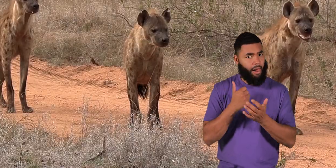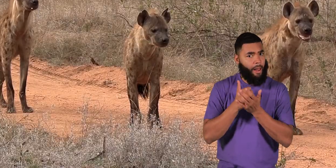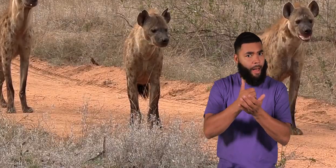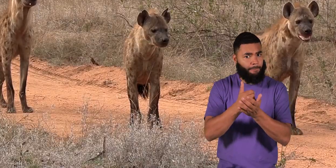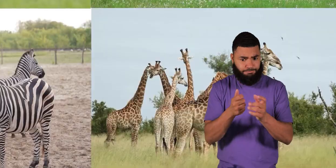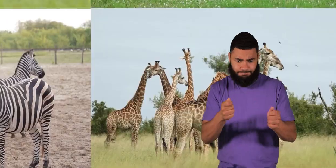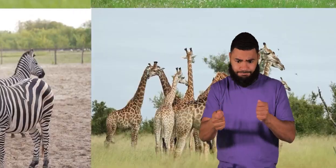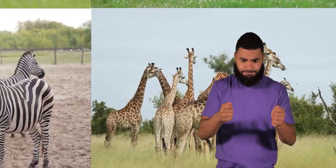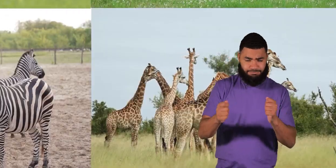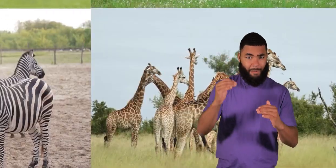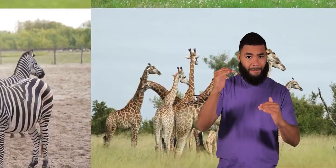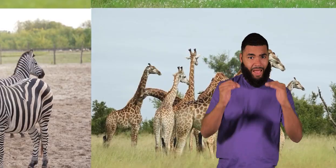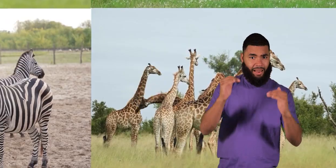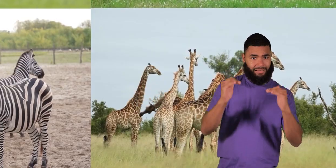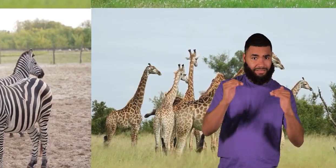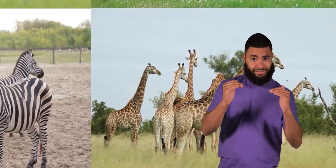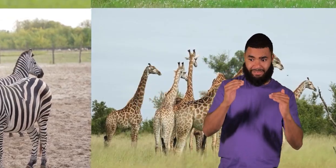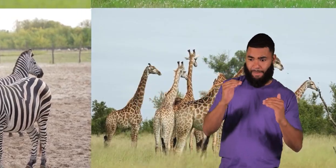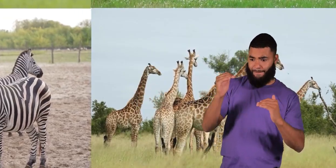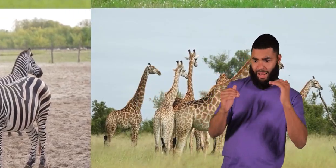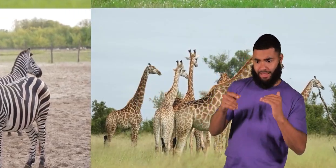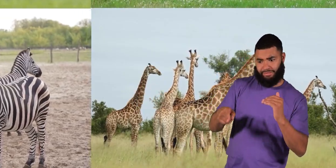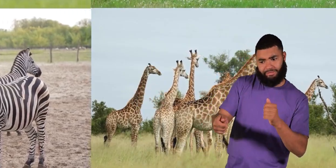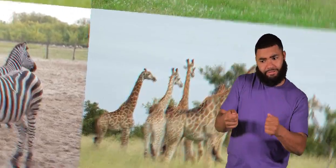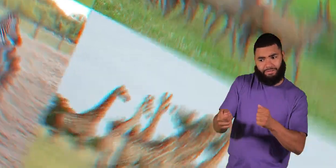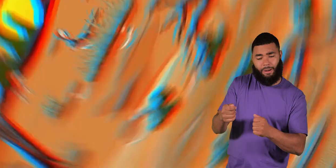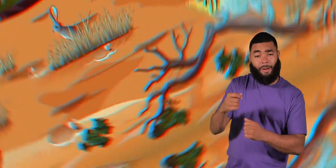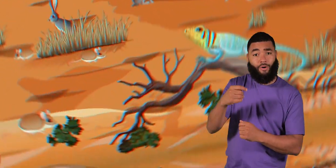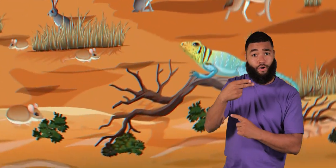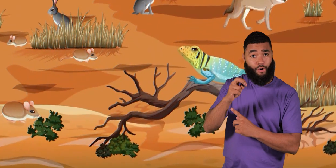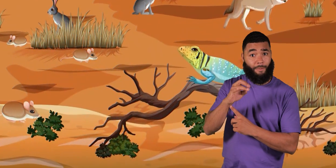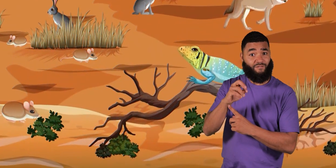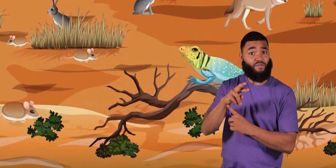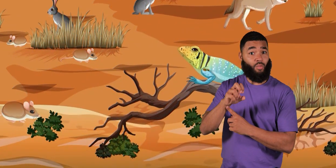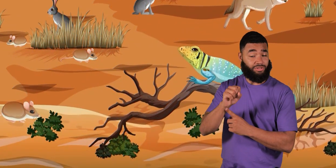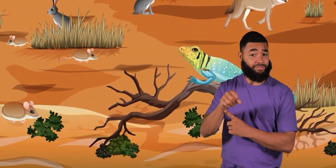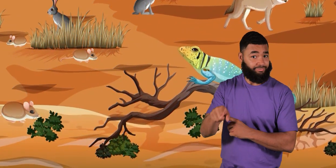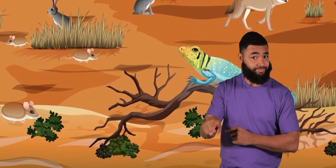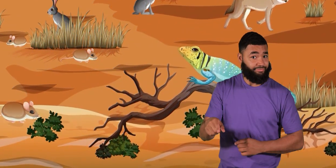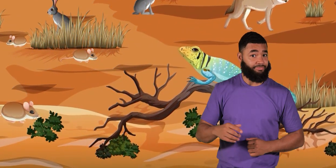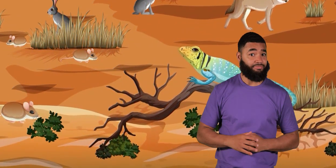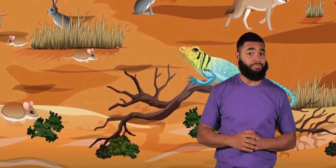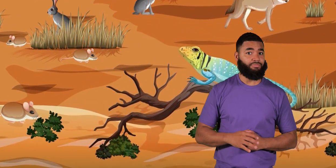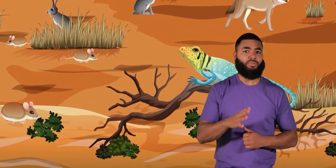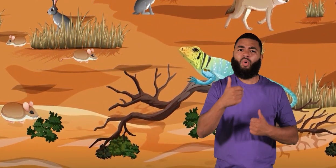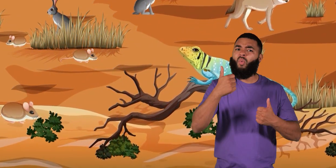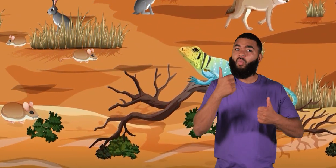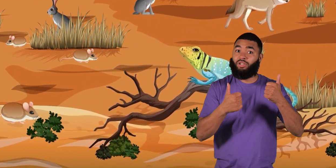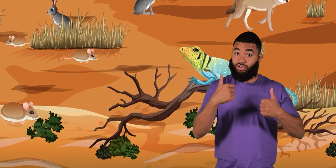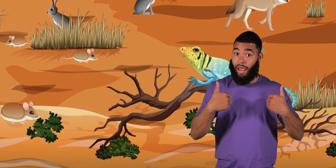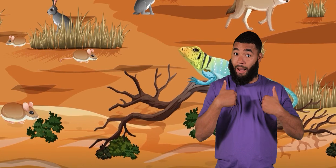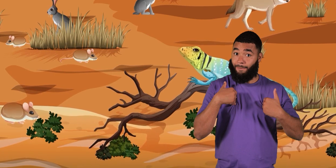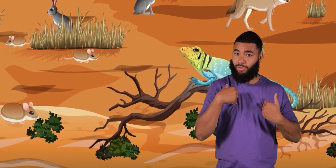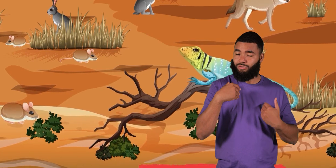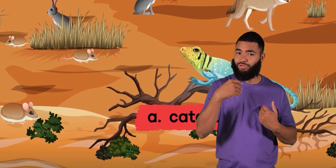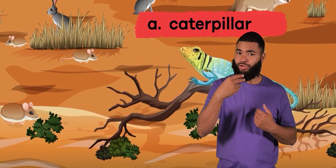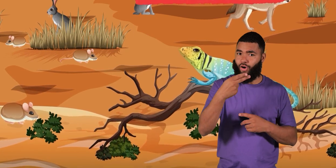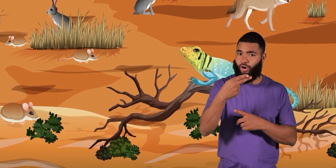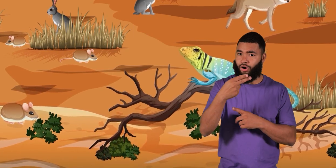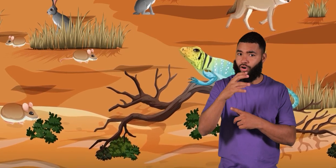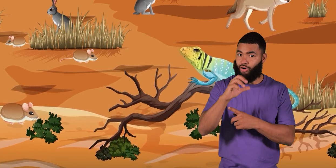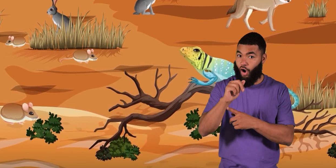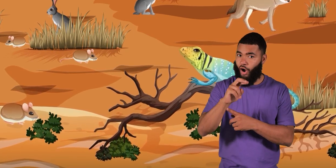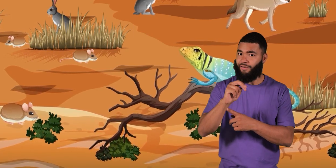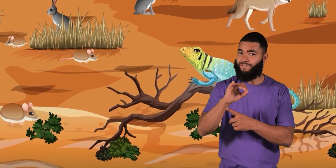ecosystems by controlling herbivore populations. Which of the following creatures is a carnivore? A.